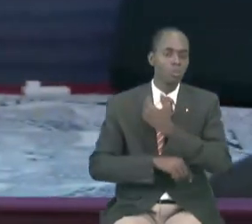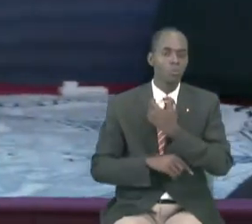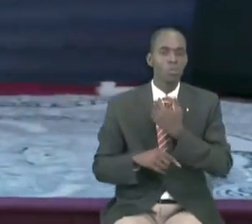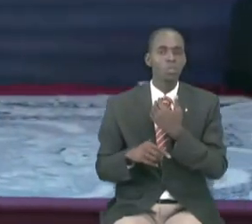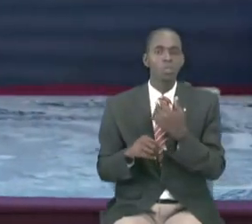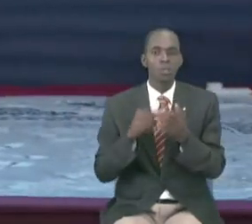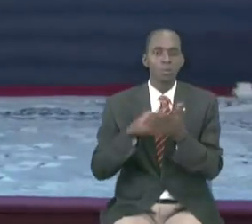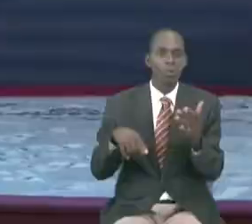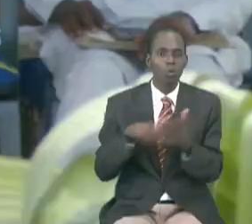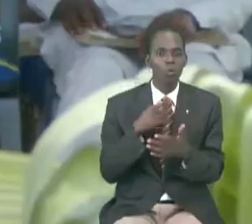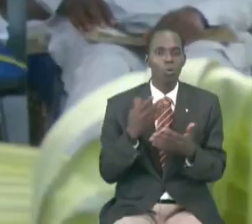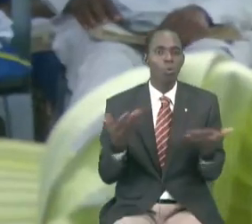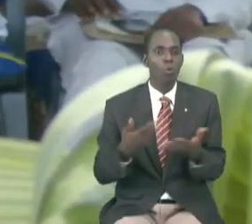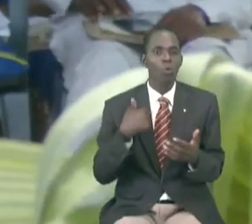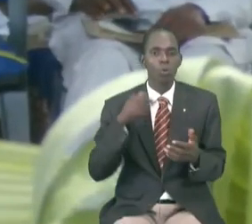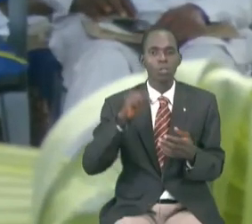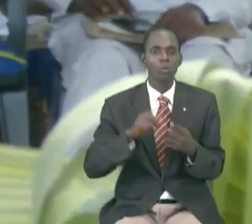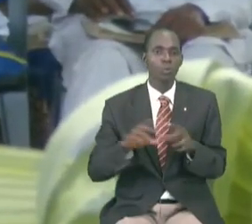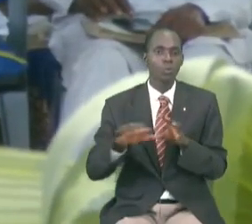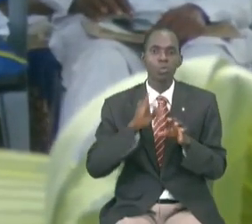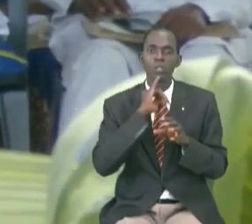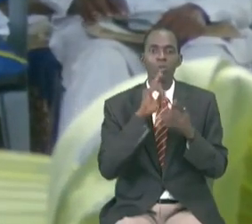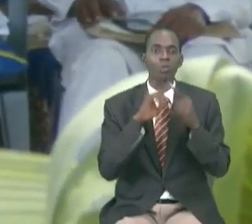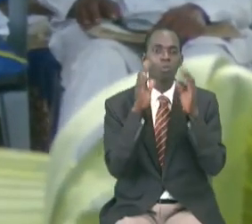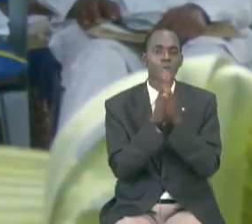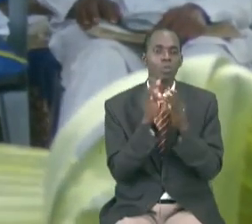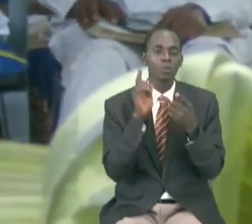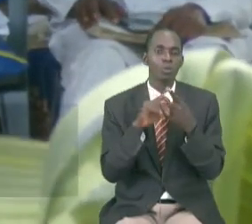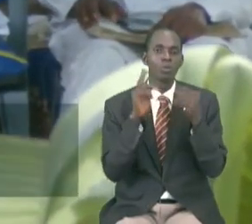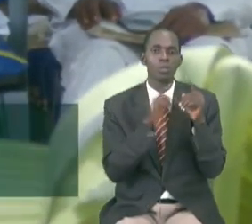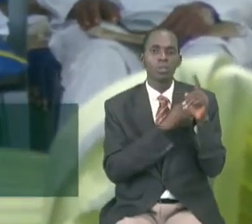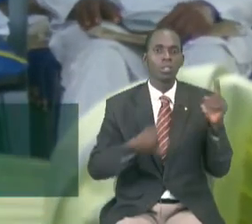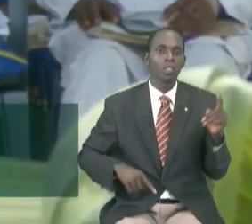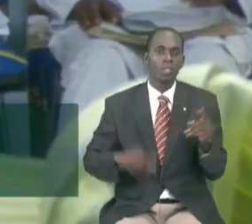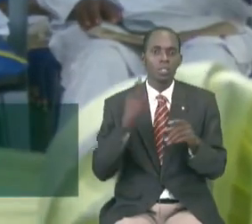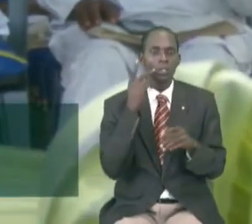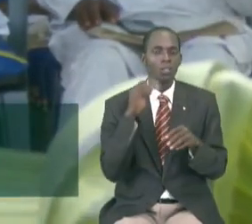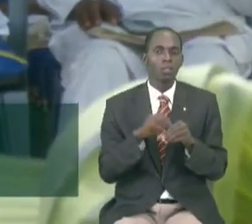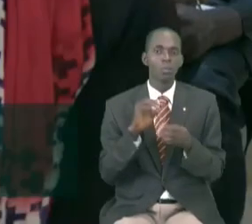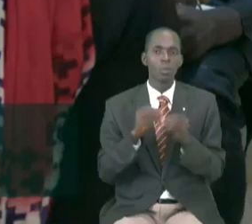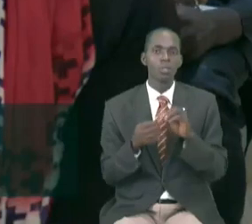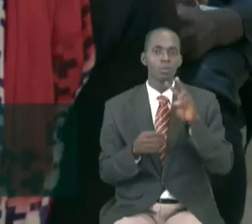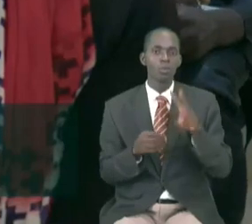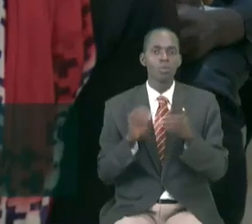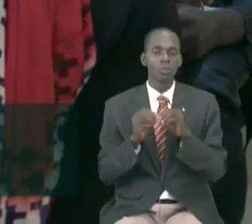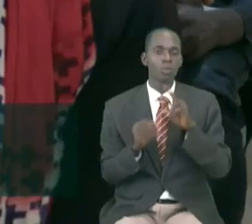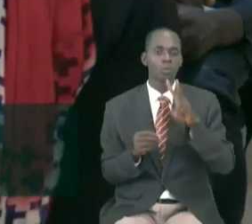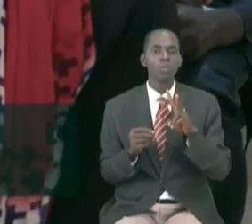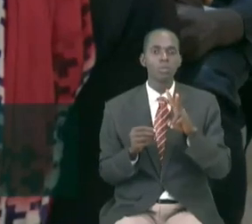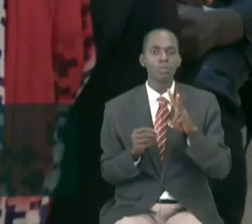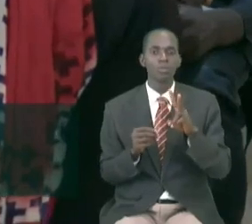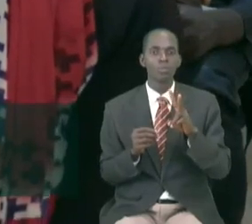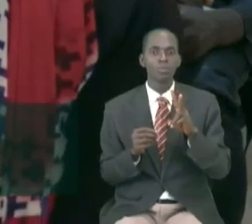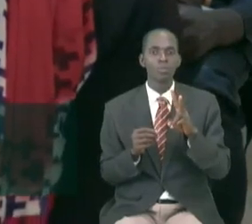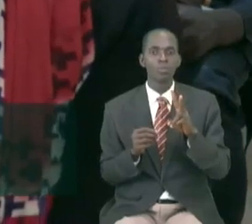two is pleading for the tenderness of the Almighty. That's all we can do. We're pleading for the